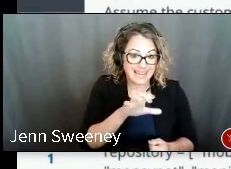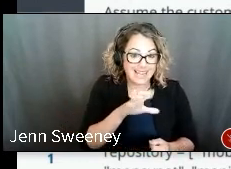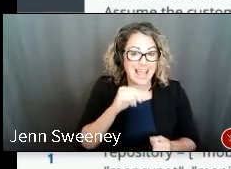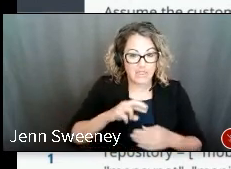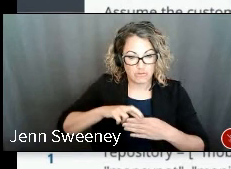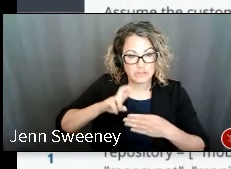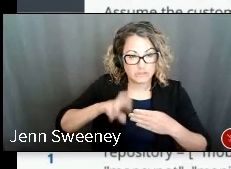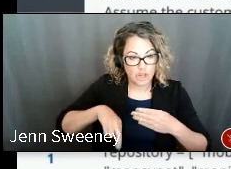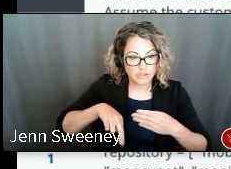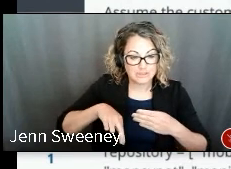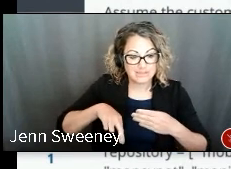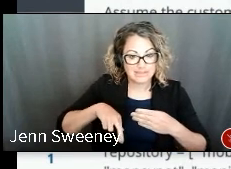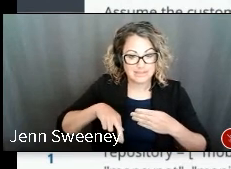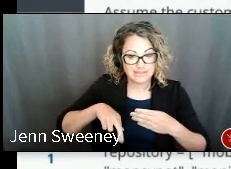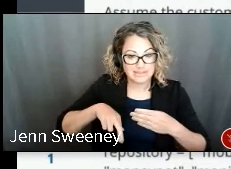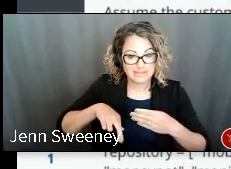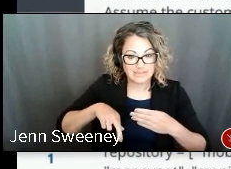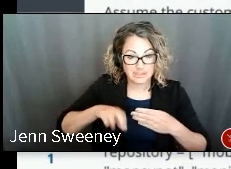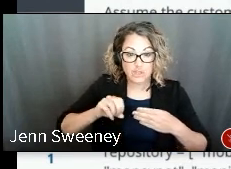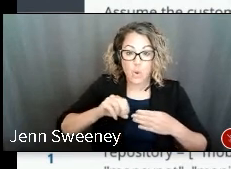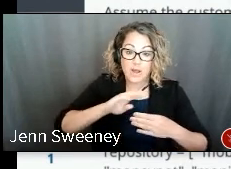query results, I'll return a sublist.